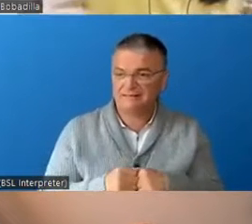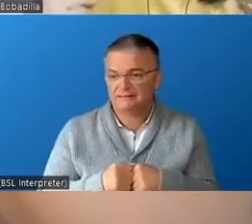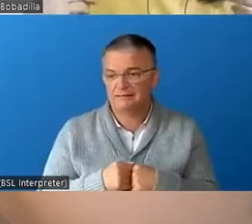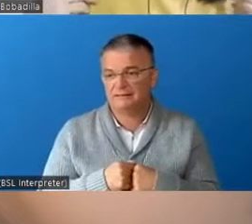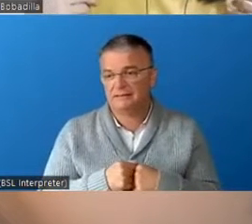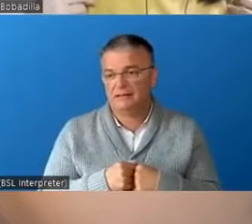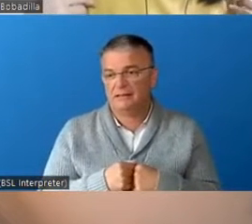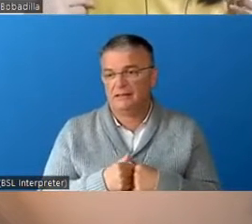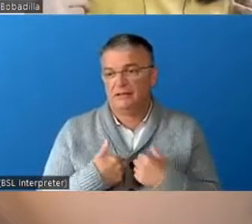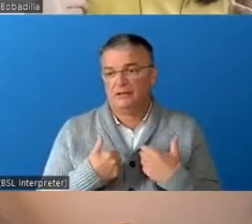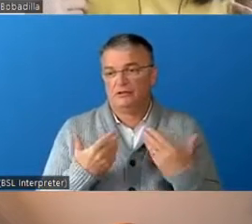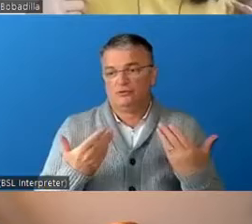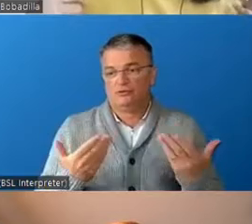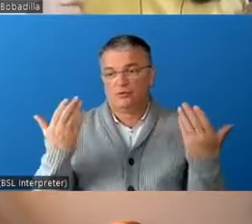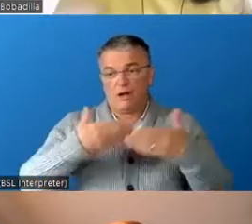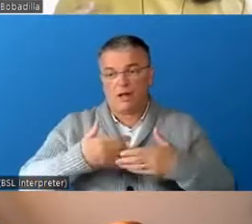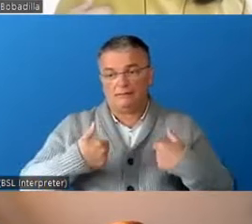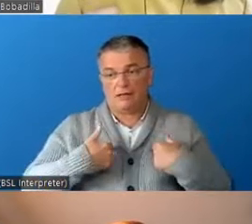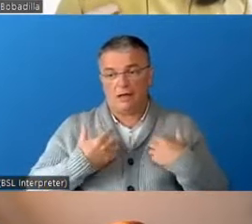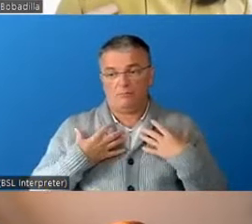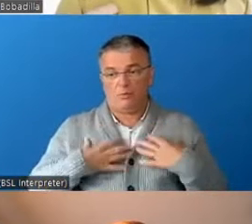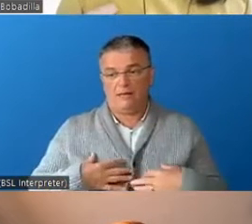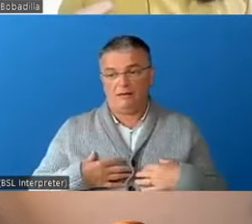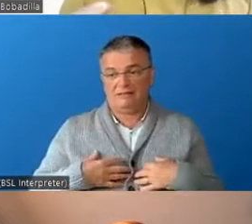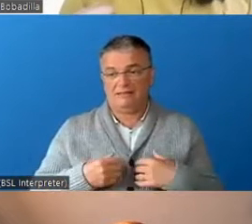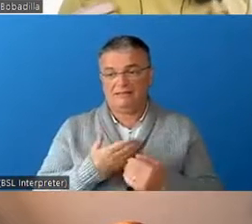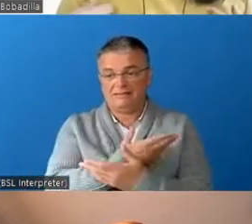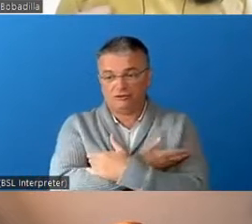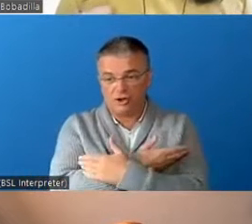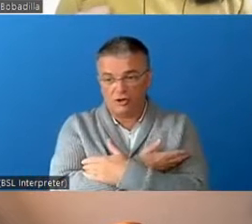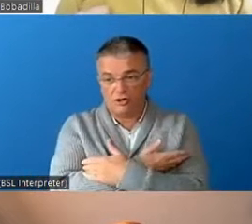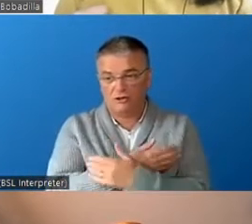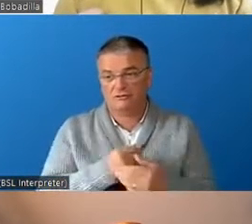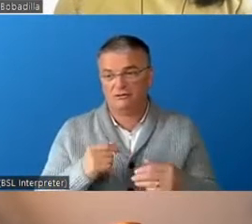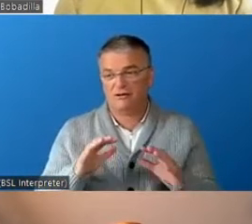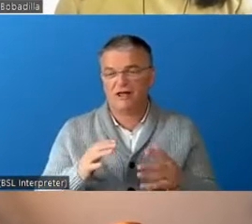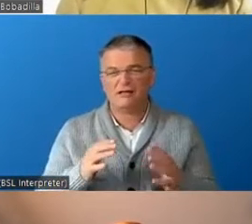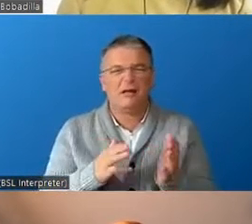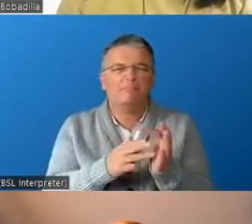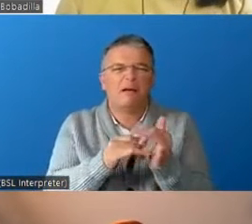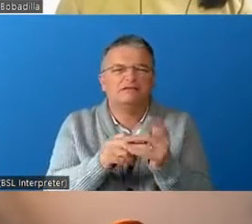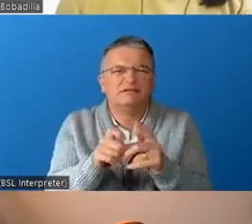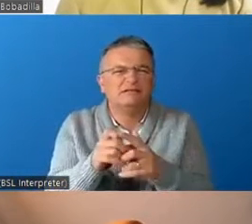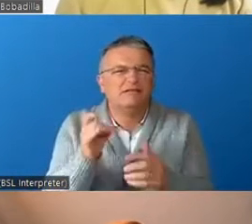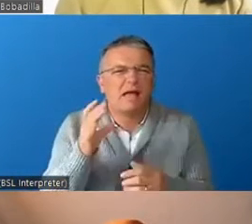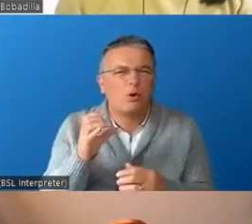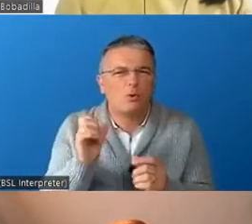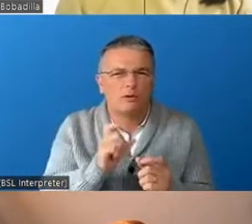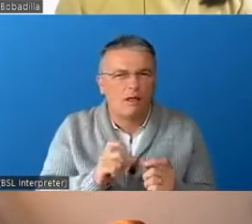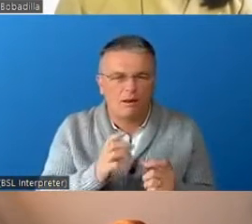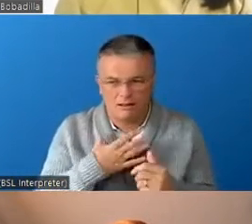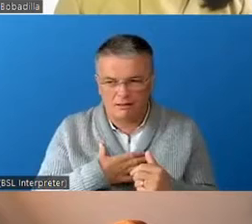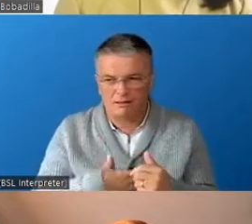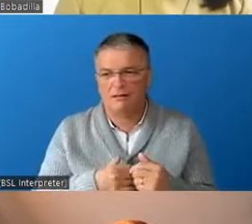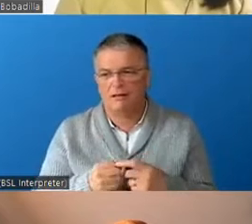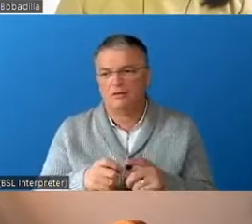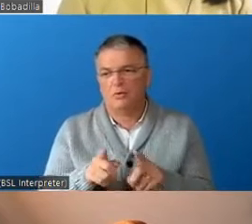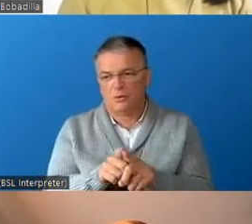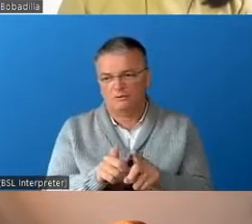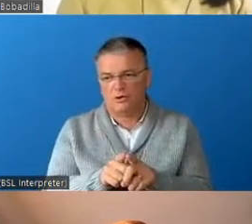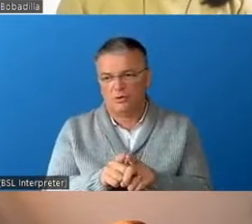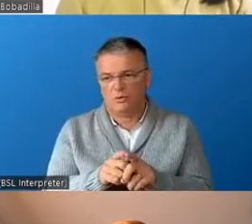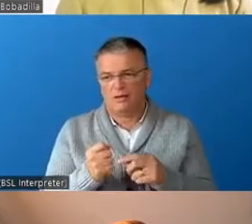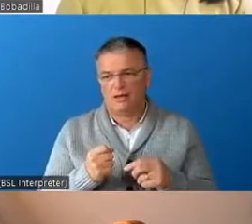Tonight, I am wearing a t-shirt. It's like a mustard yellow color, and I'm also wearing